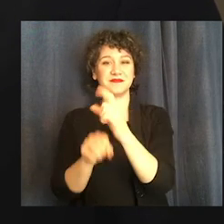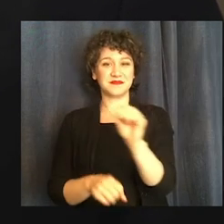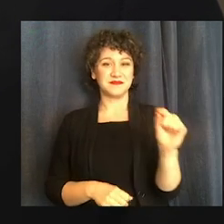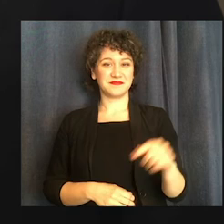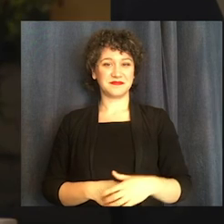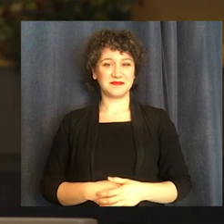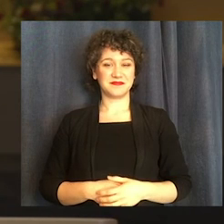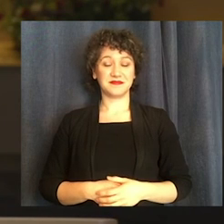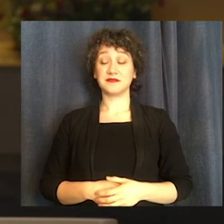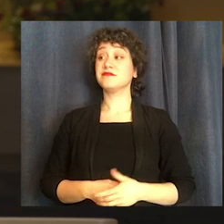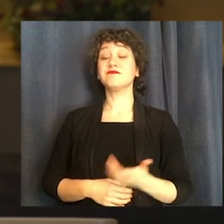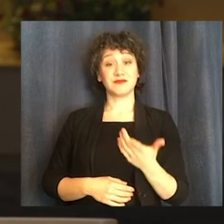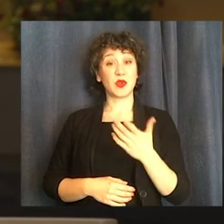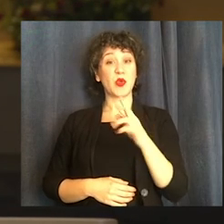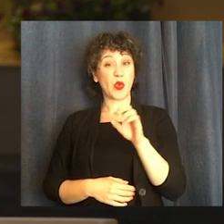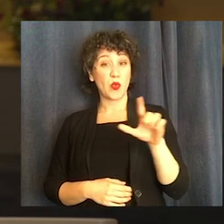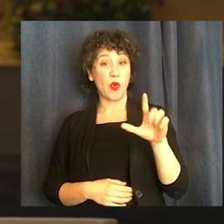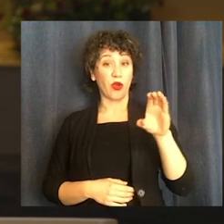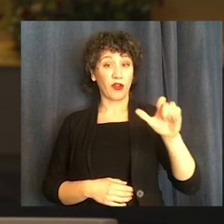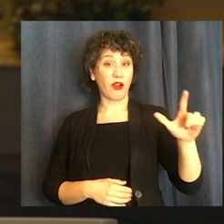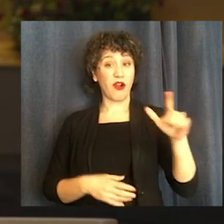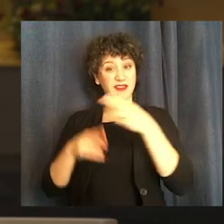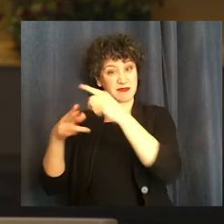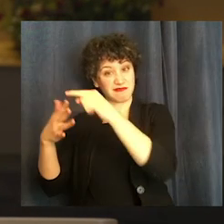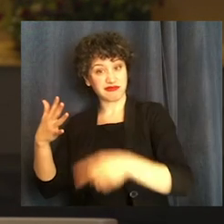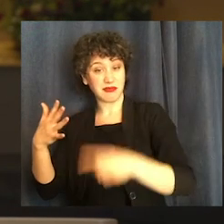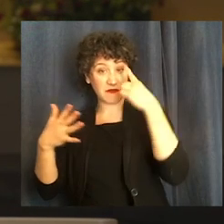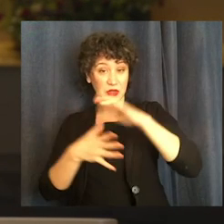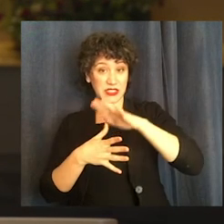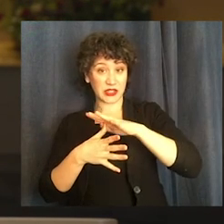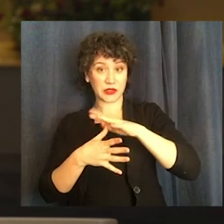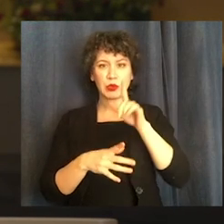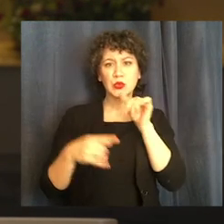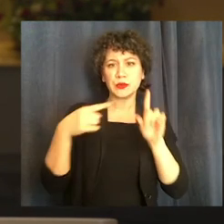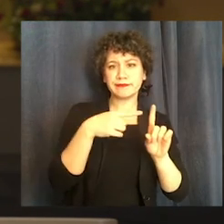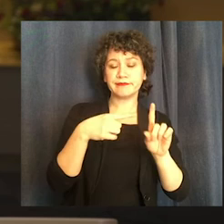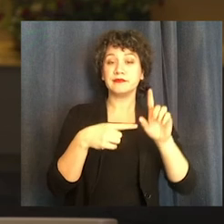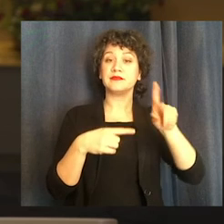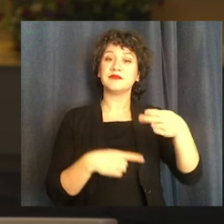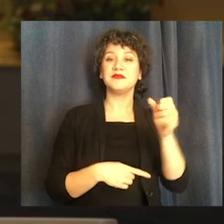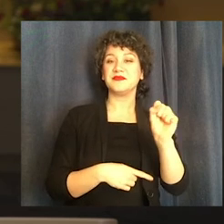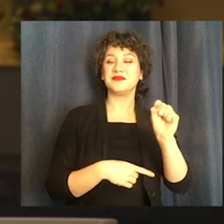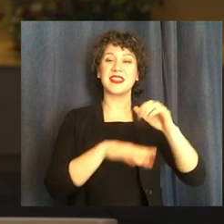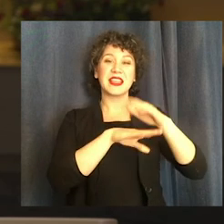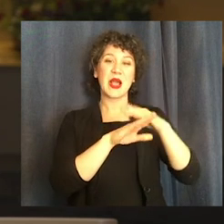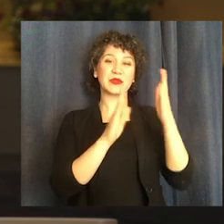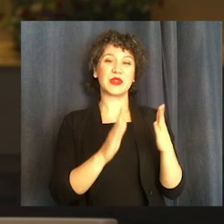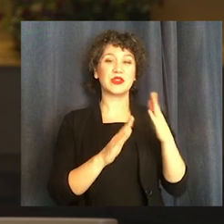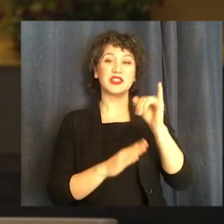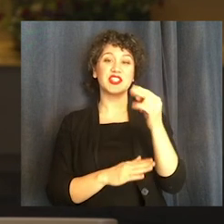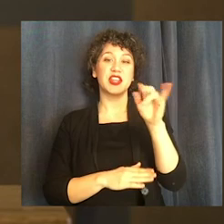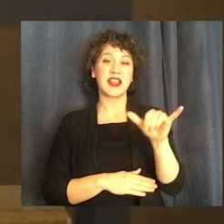2020. Performing the roll call for our seniors this evening, we will have Palmer High School Counselor Extraordinaire, Ms. Jenny